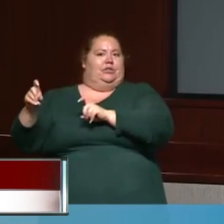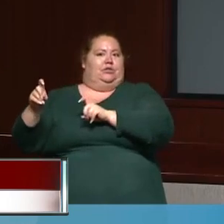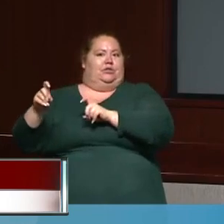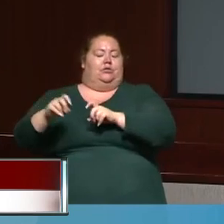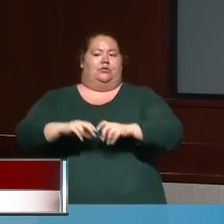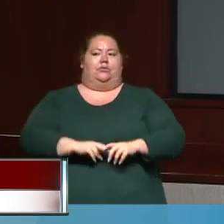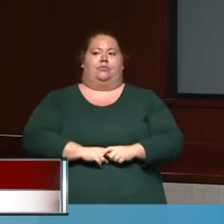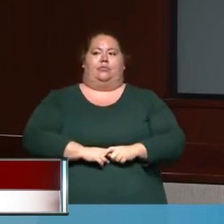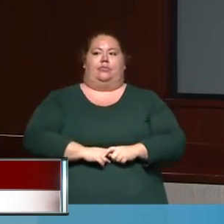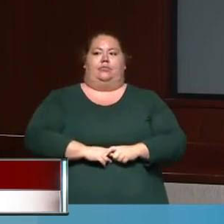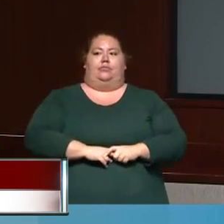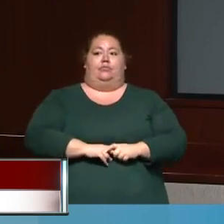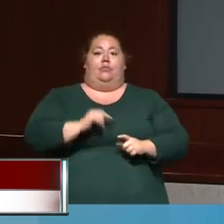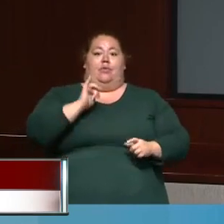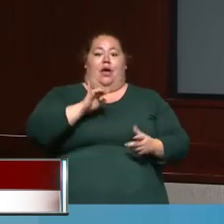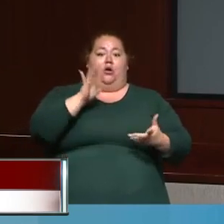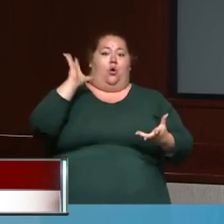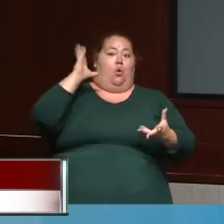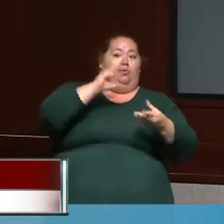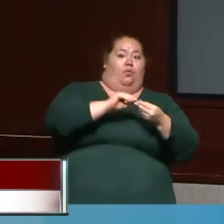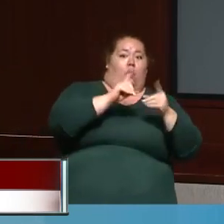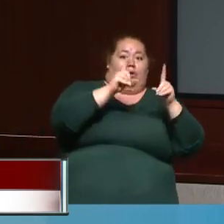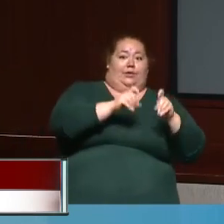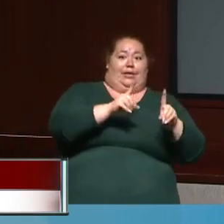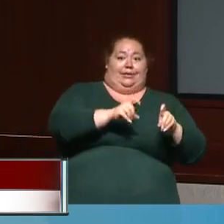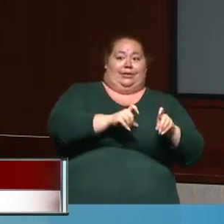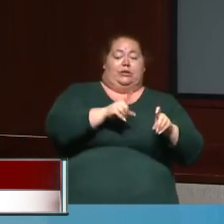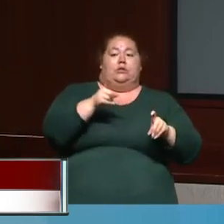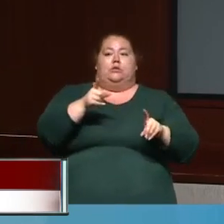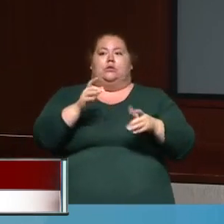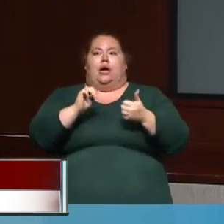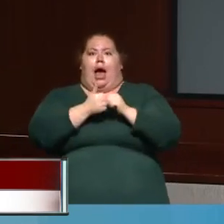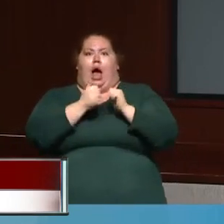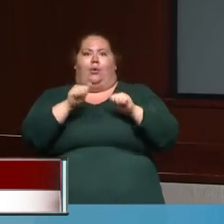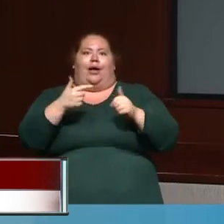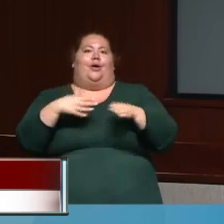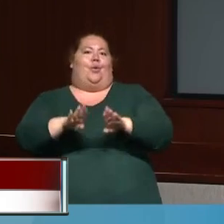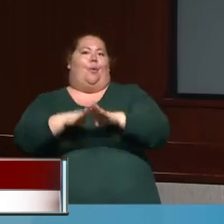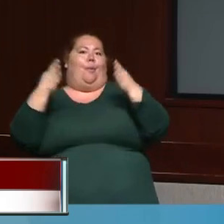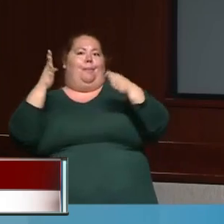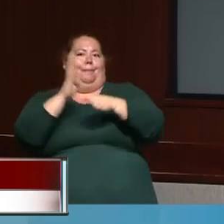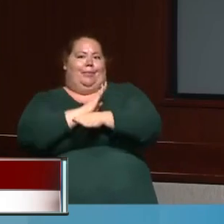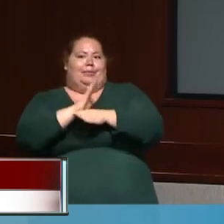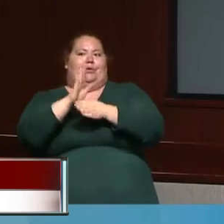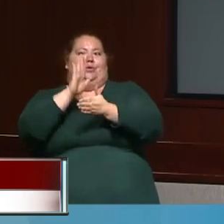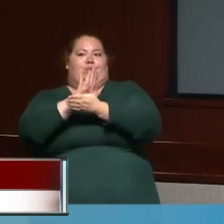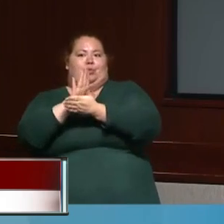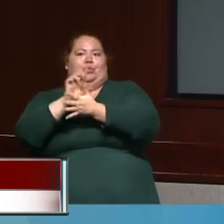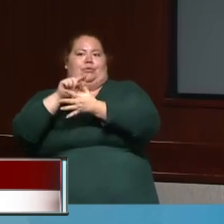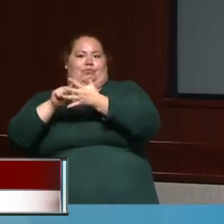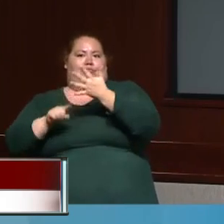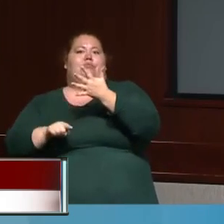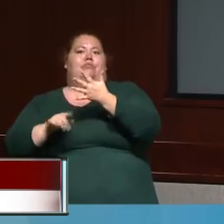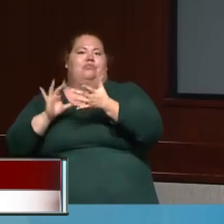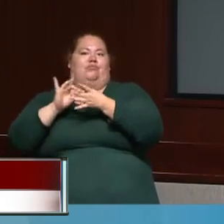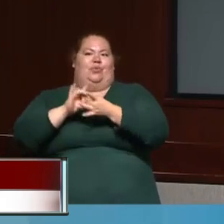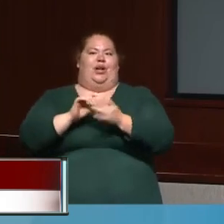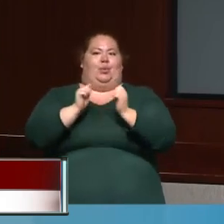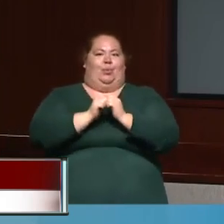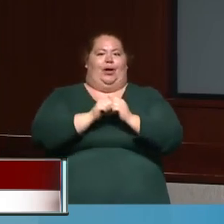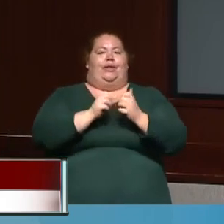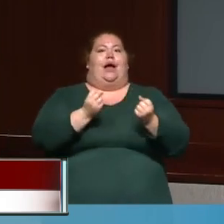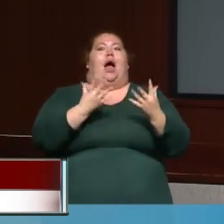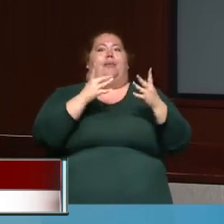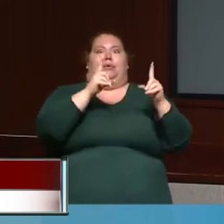overall testing and getting our businesses and our schools open quicker. A